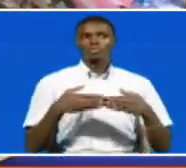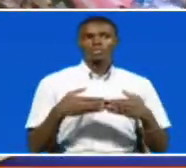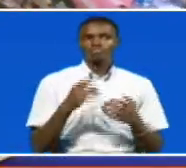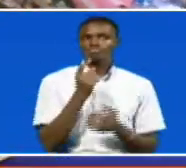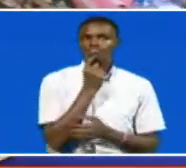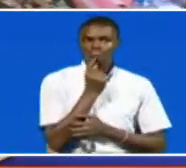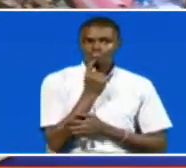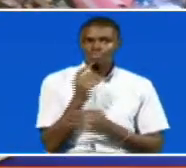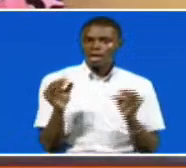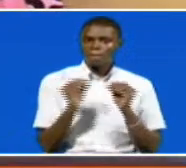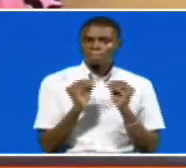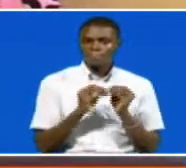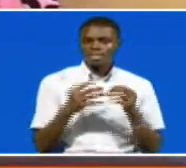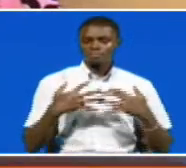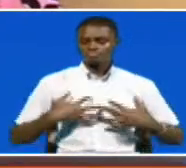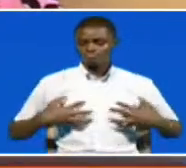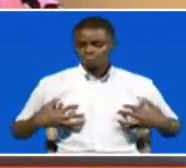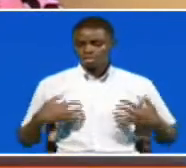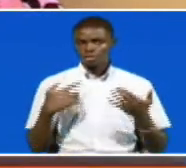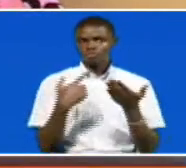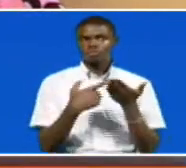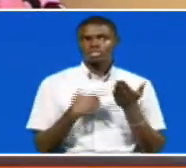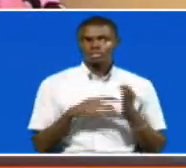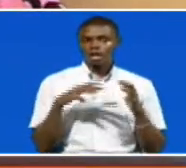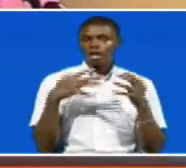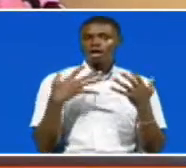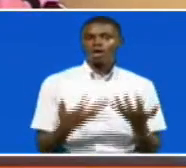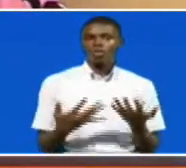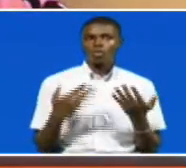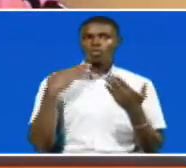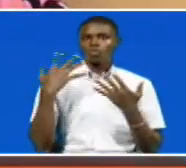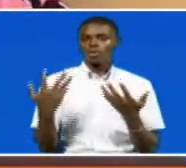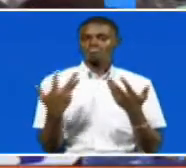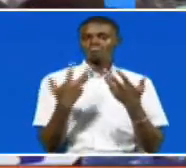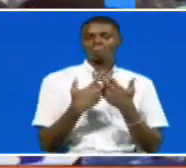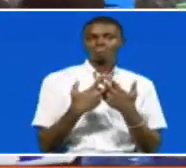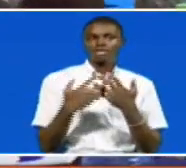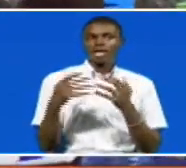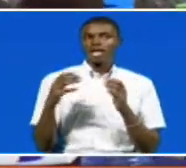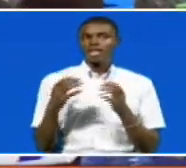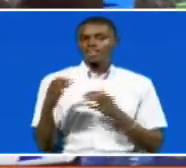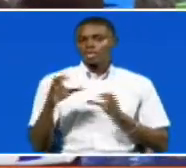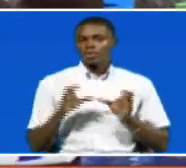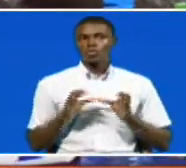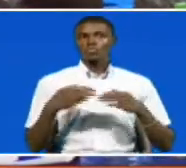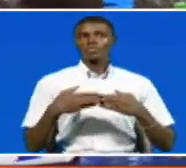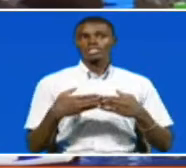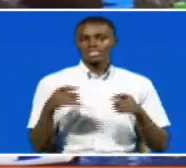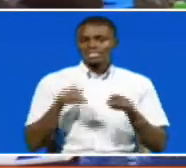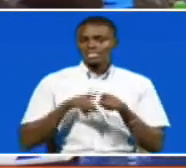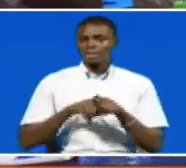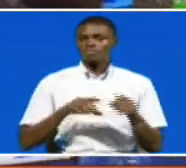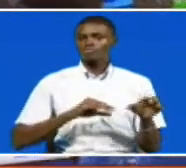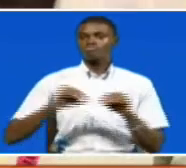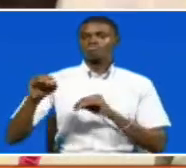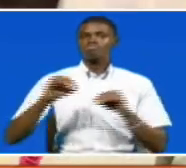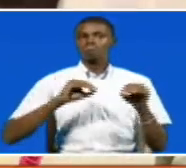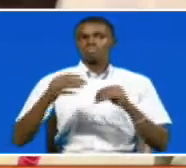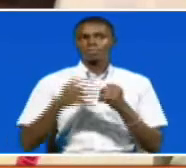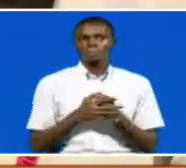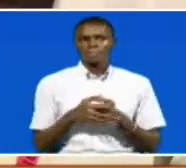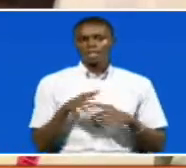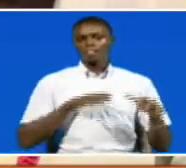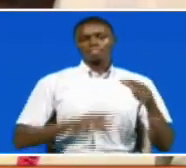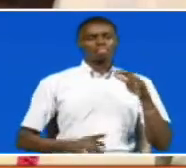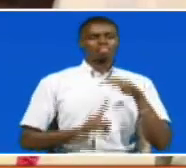Turkanas, met refugees to discuss how they are going to integrate in the community as they are being resettled, they did not hesitate